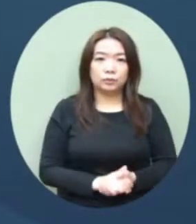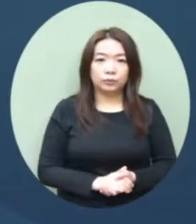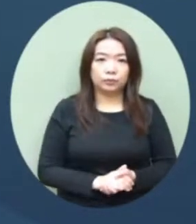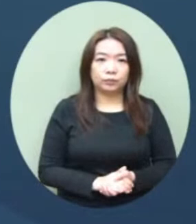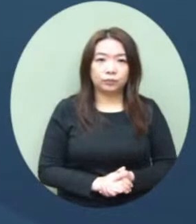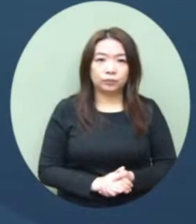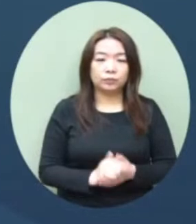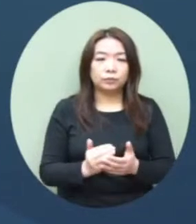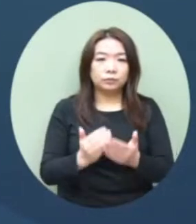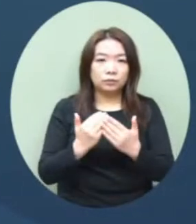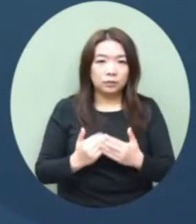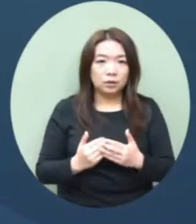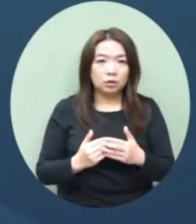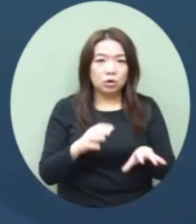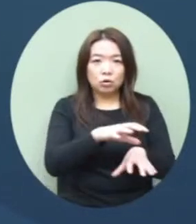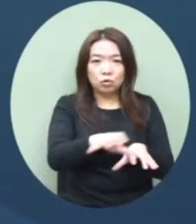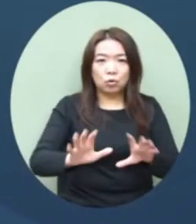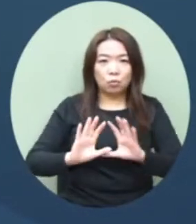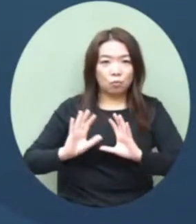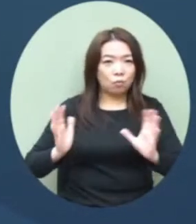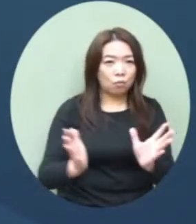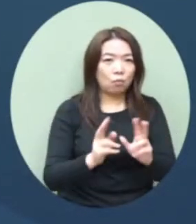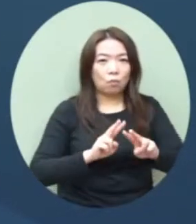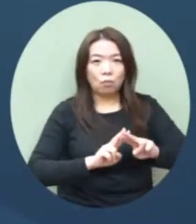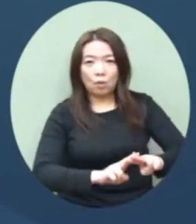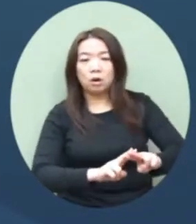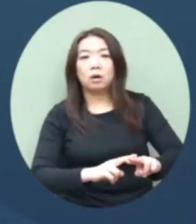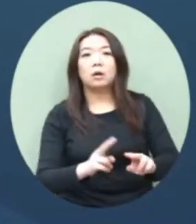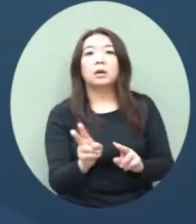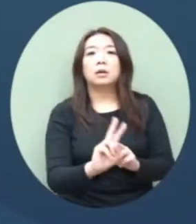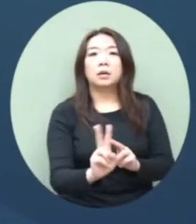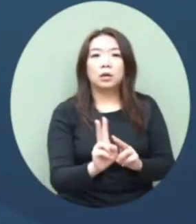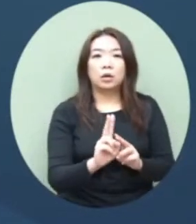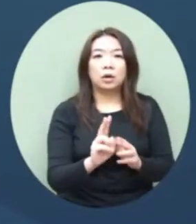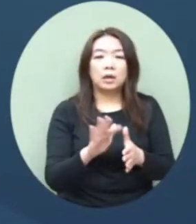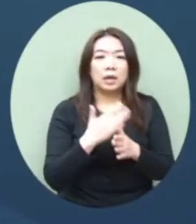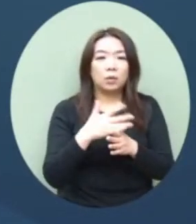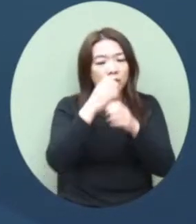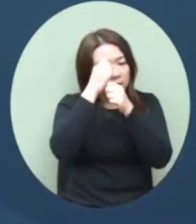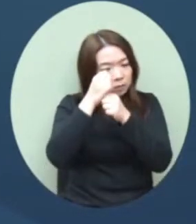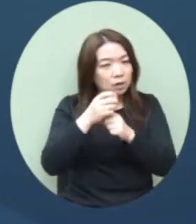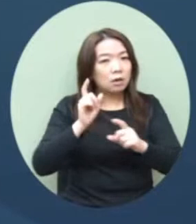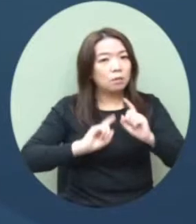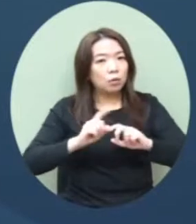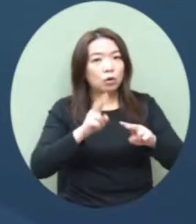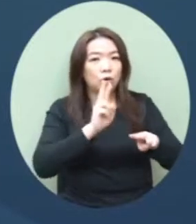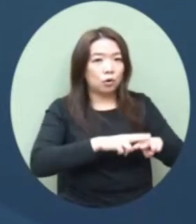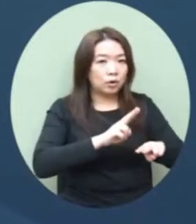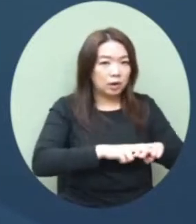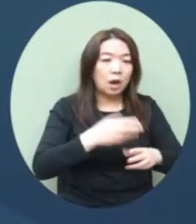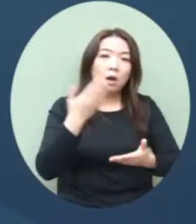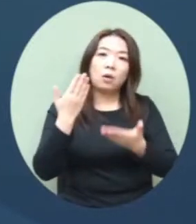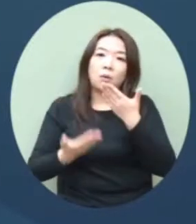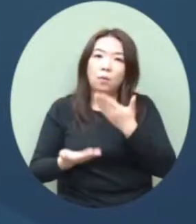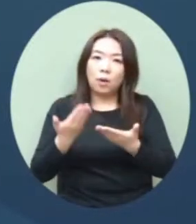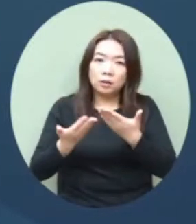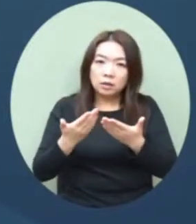be tested. And as for district-based lockdown, yes, the purpose is for